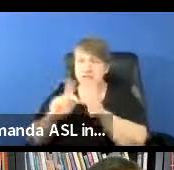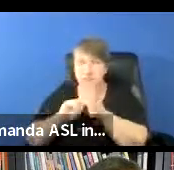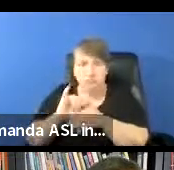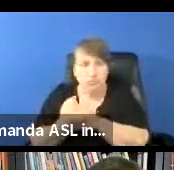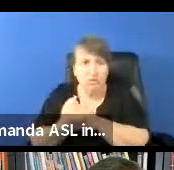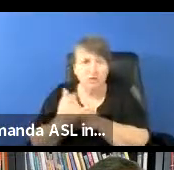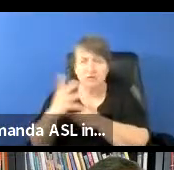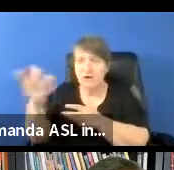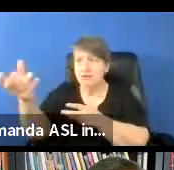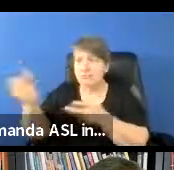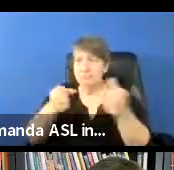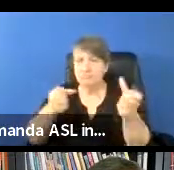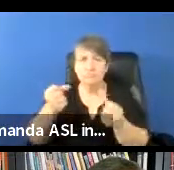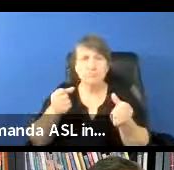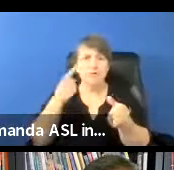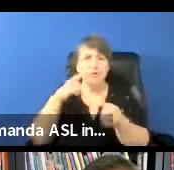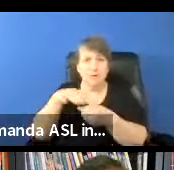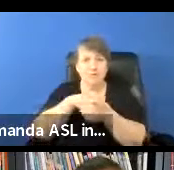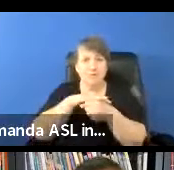the area colleges,